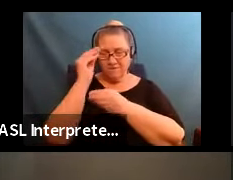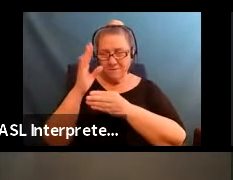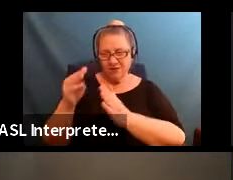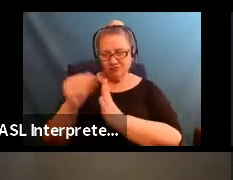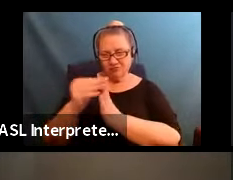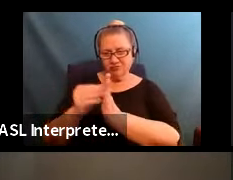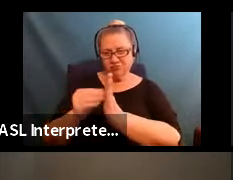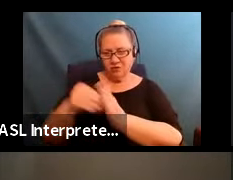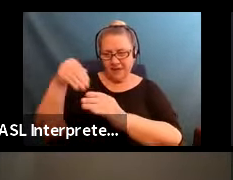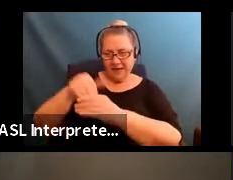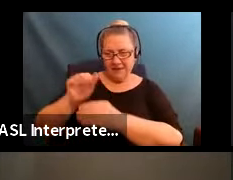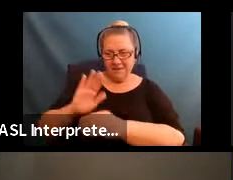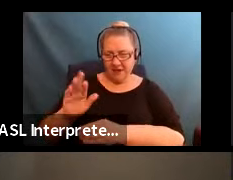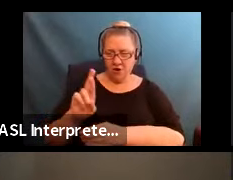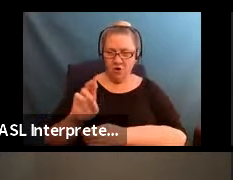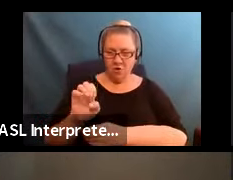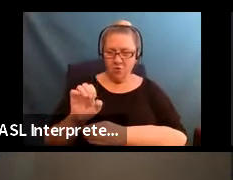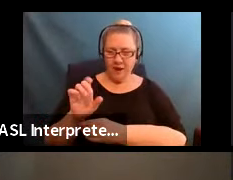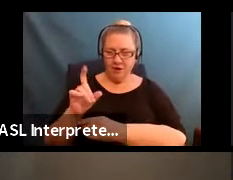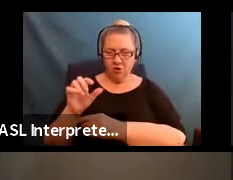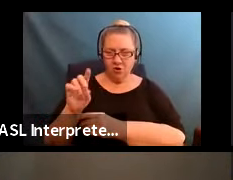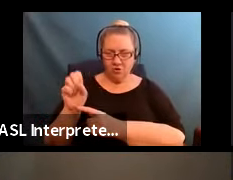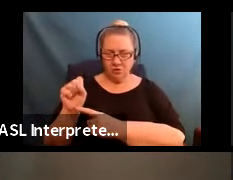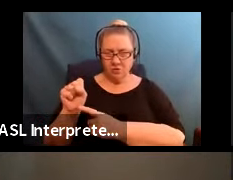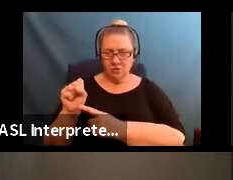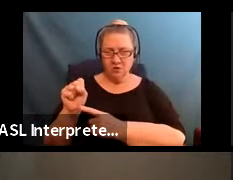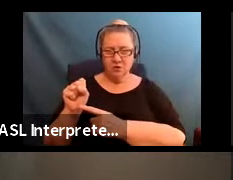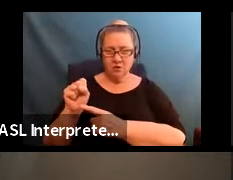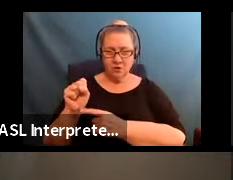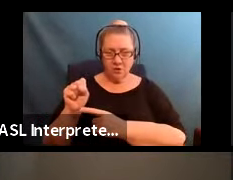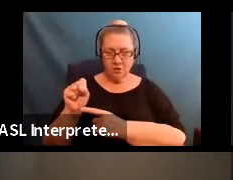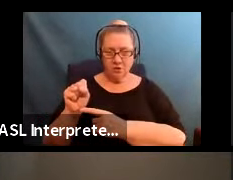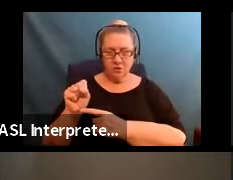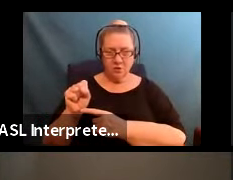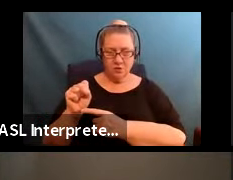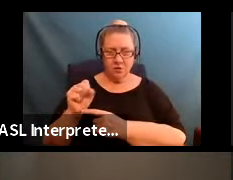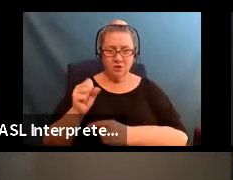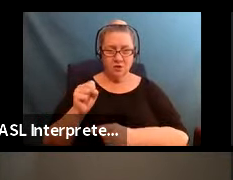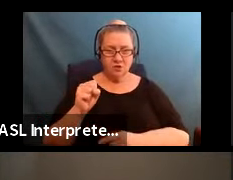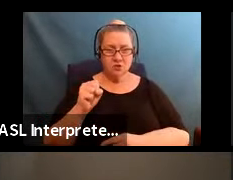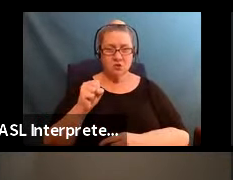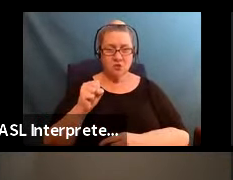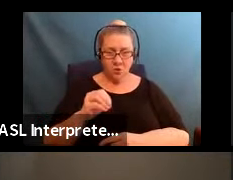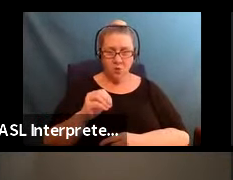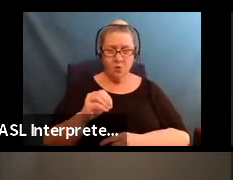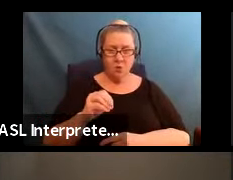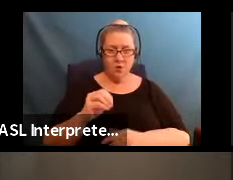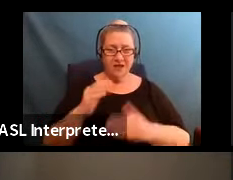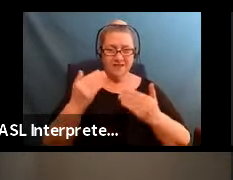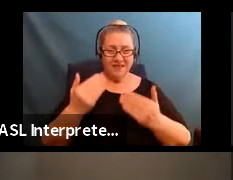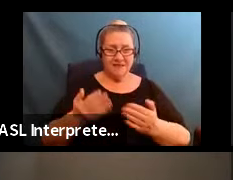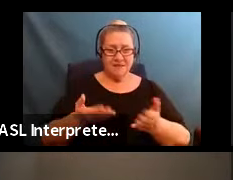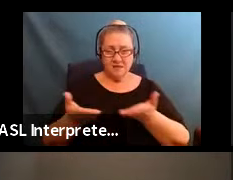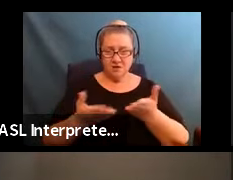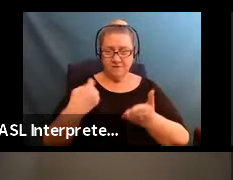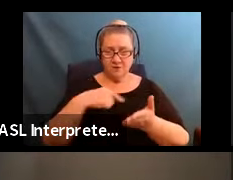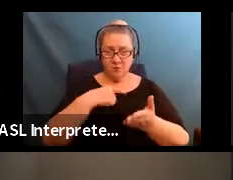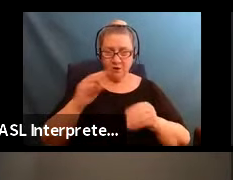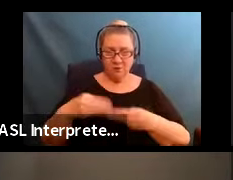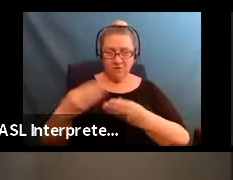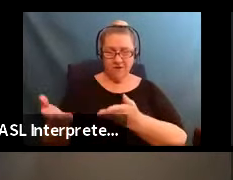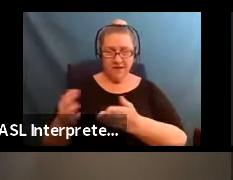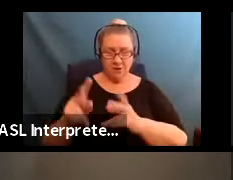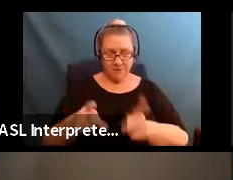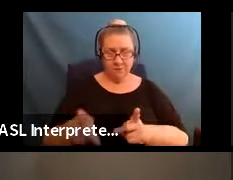records, in their medical health records, so that, this is actually, a healthcare service that we are providing to folks. So,